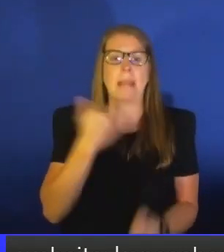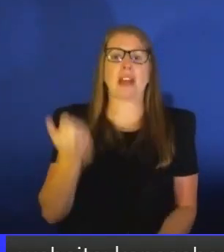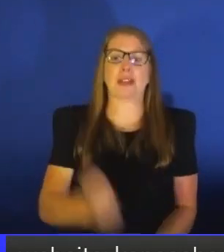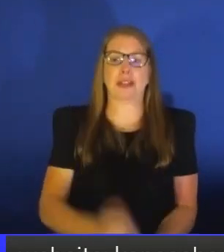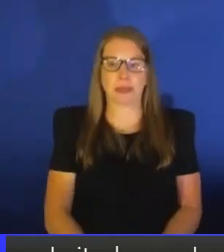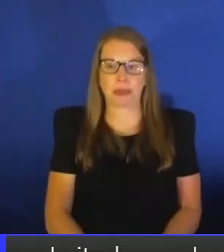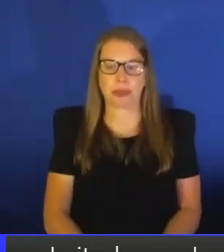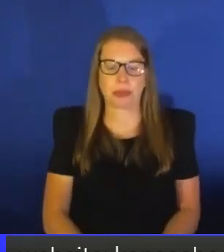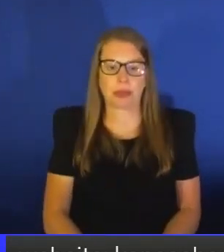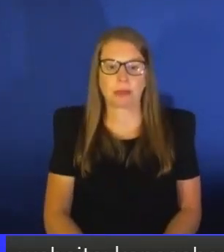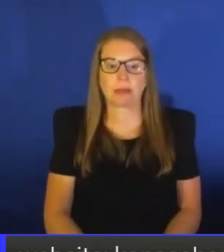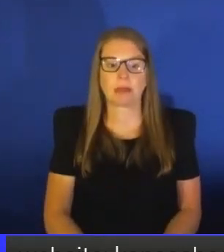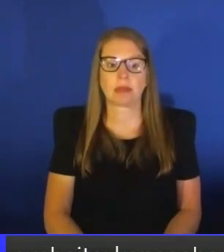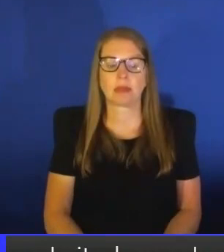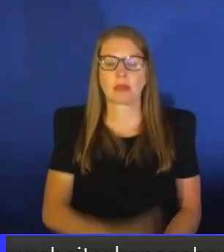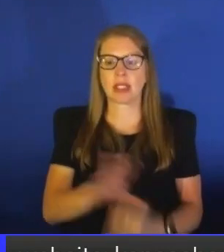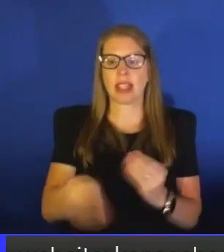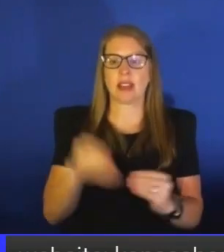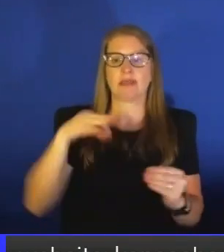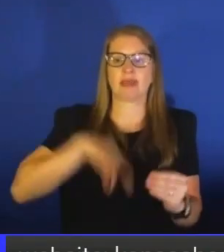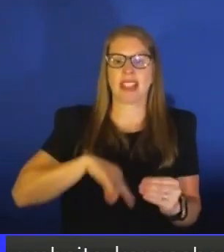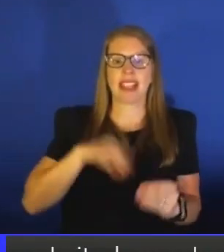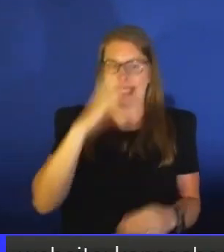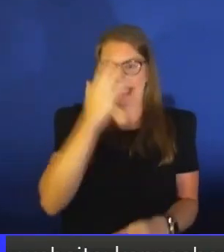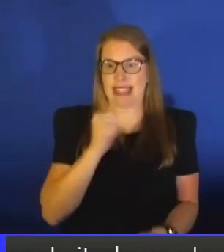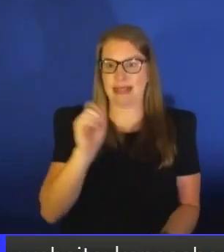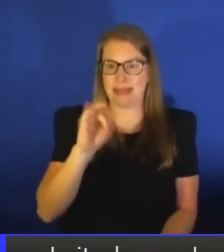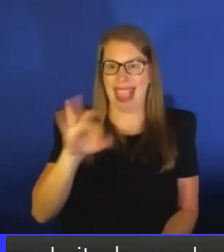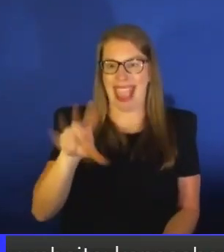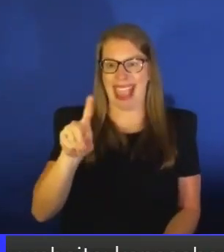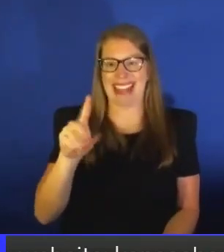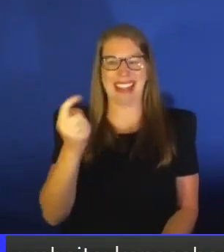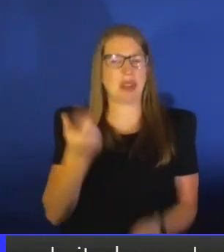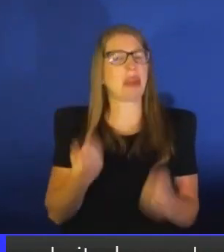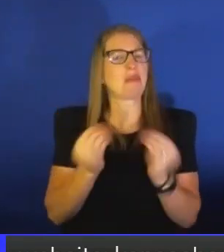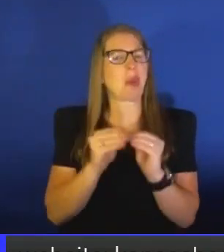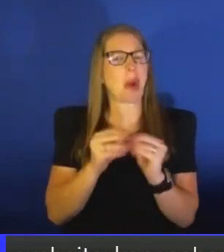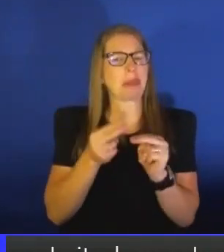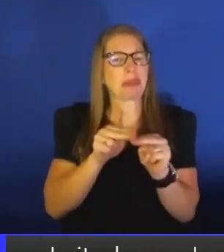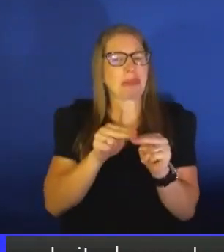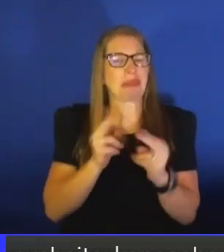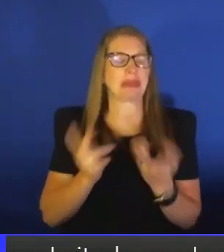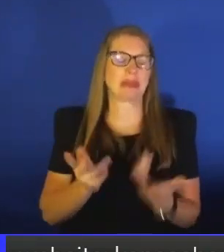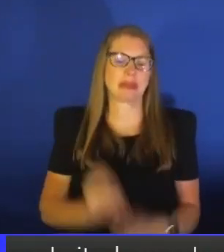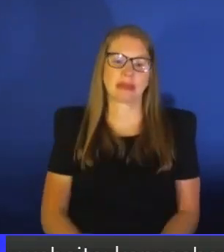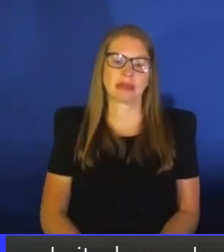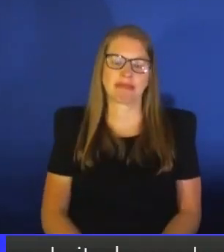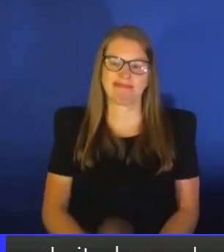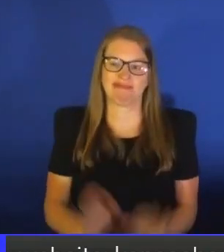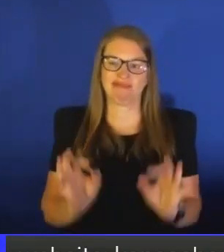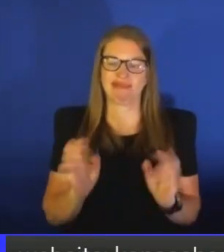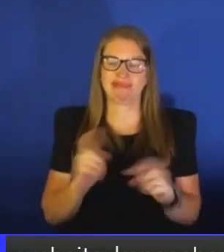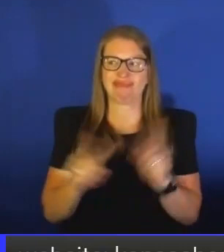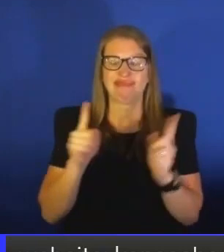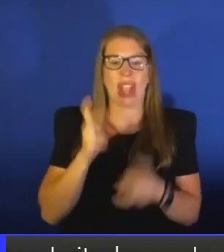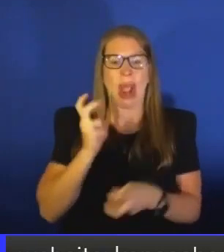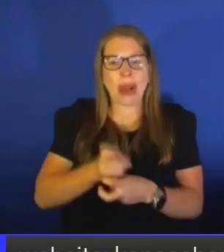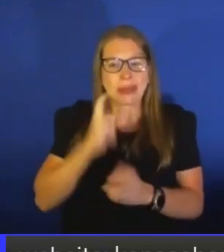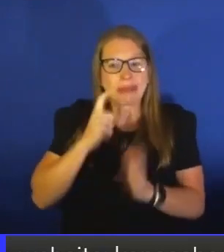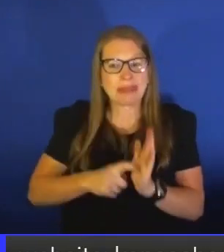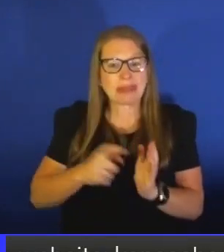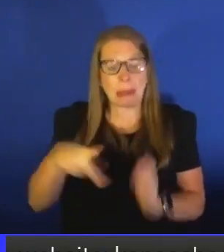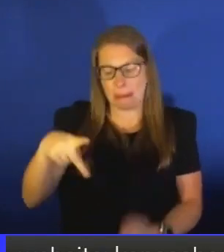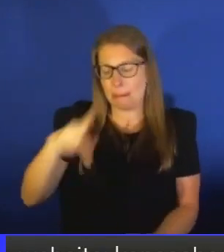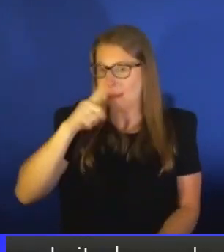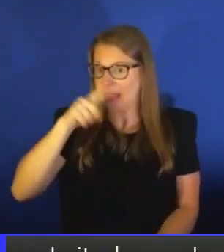the additional benefit of a sleep aid's a little bit more, but that's why it's always hard to tell just how much is the placebo effect versus the